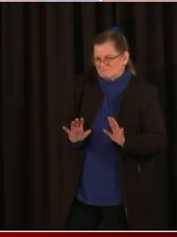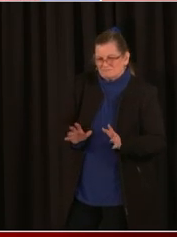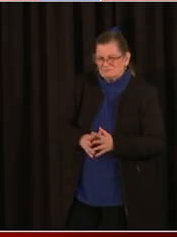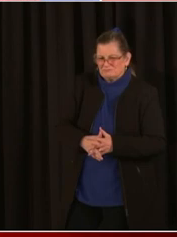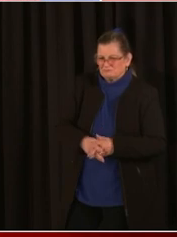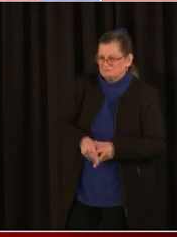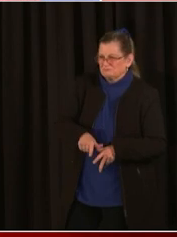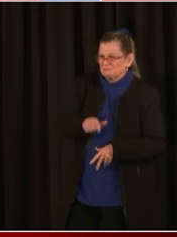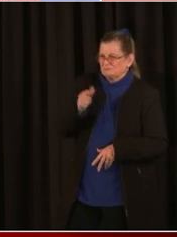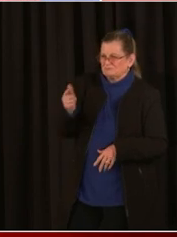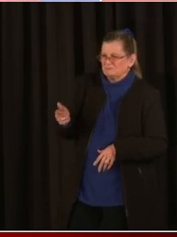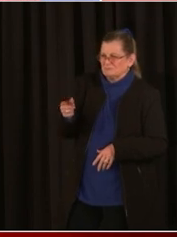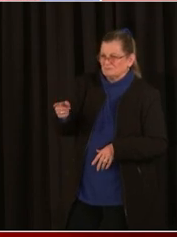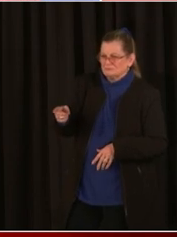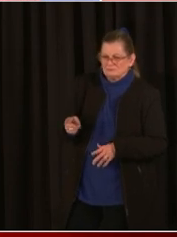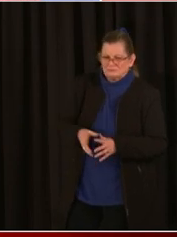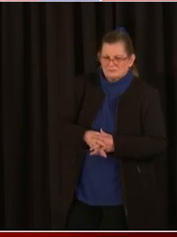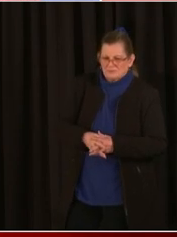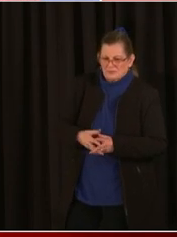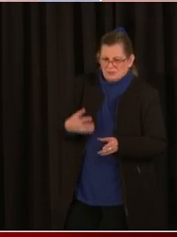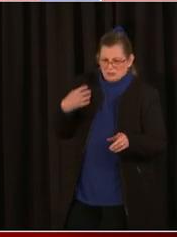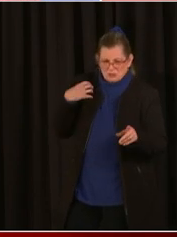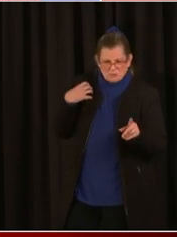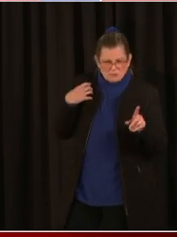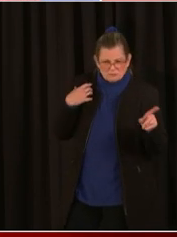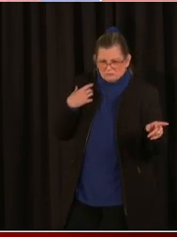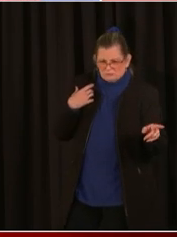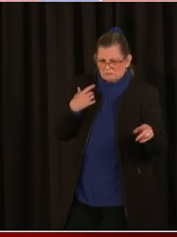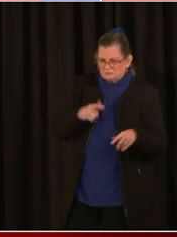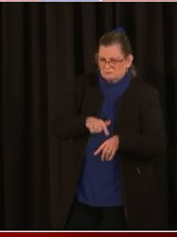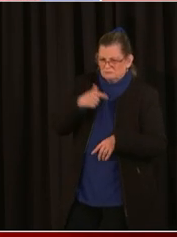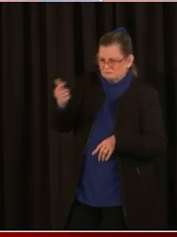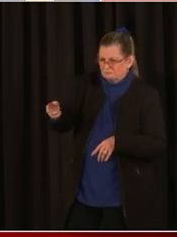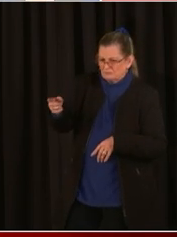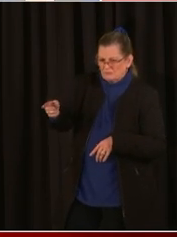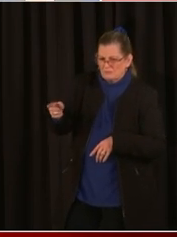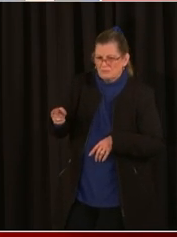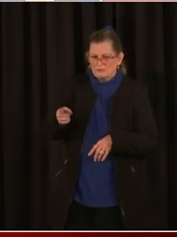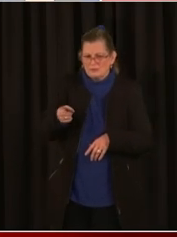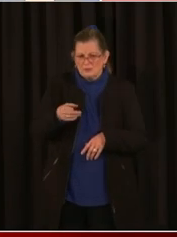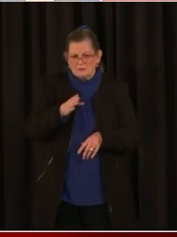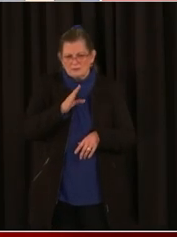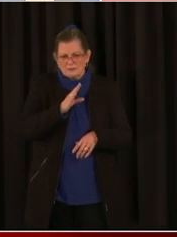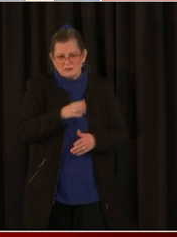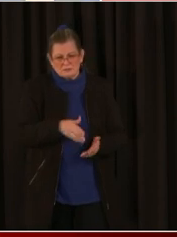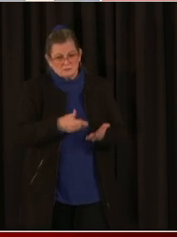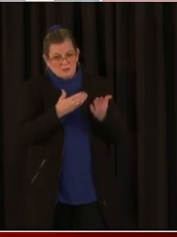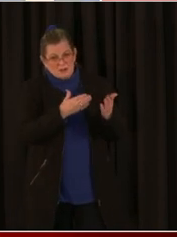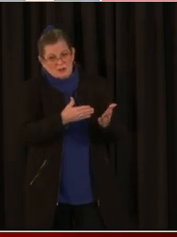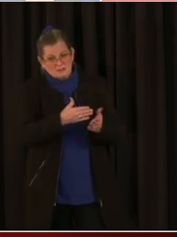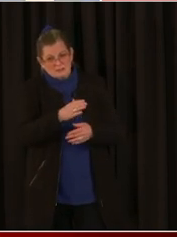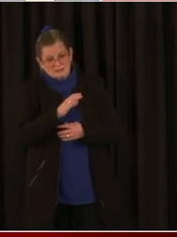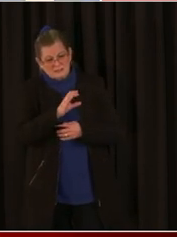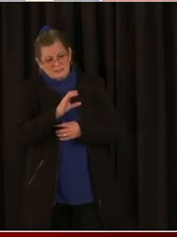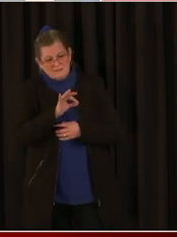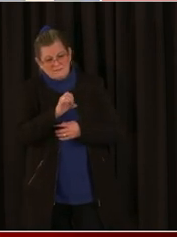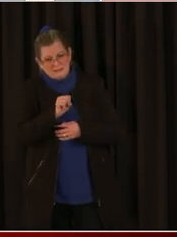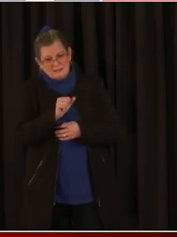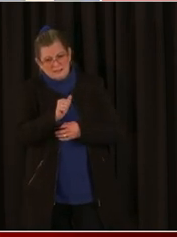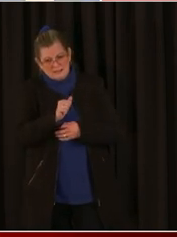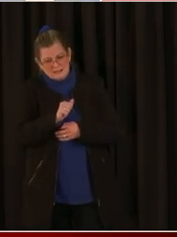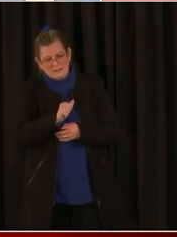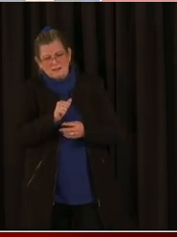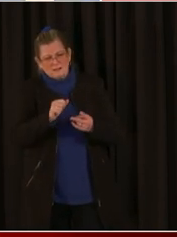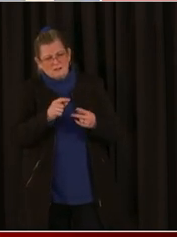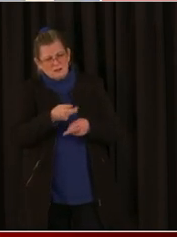I'm sorry, this is the chairman's floor. For Mayor Bowser, on the bill regarding CFSA oversight, so regardless of your concerns